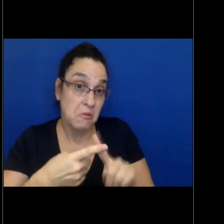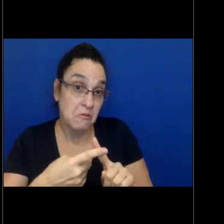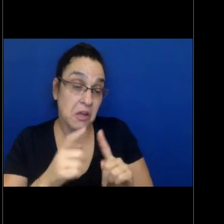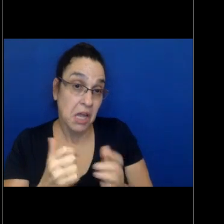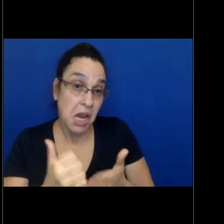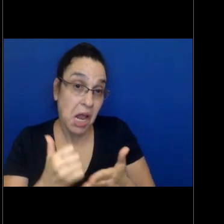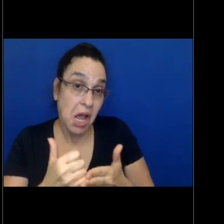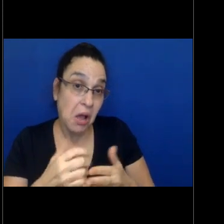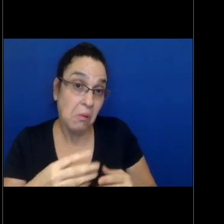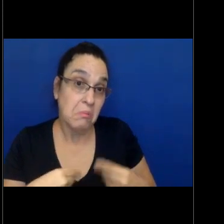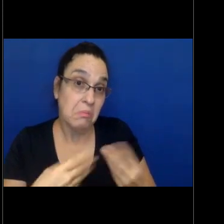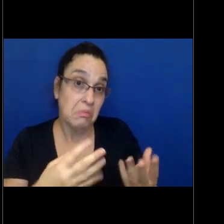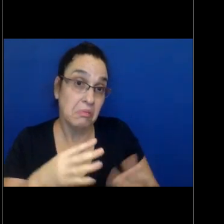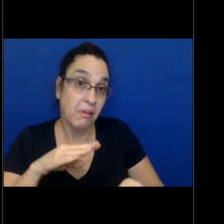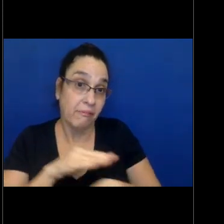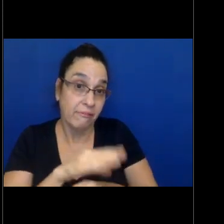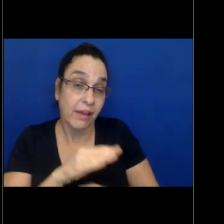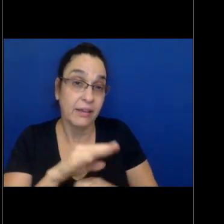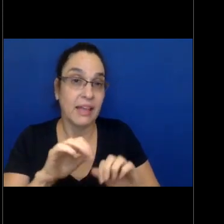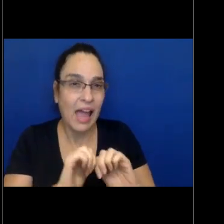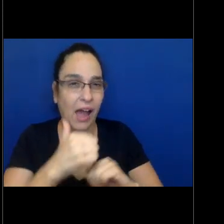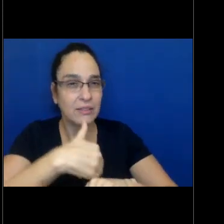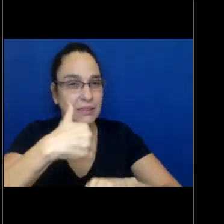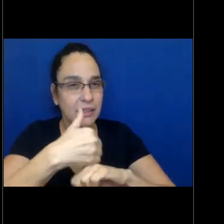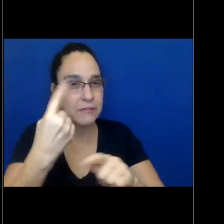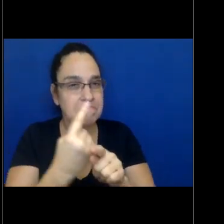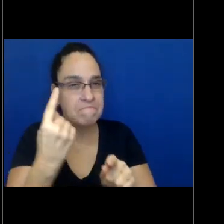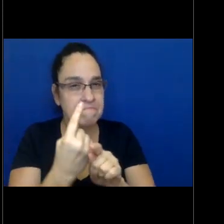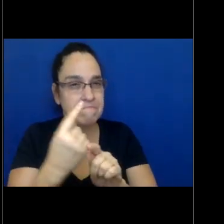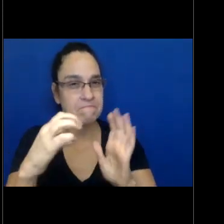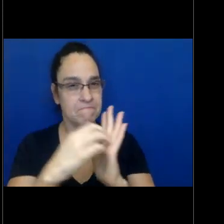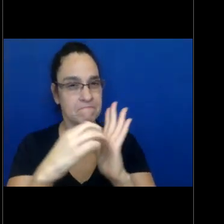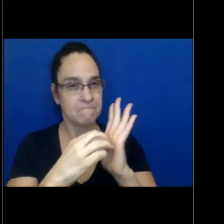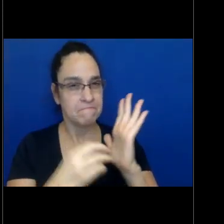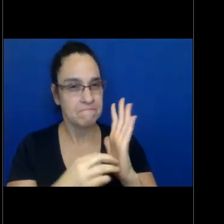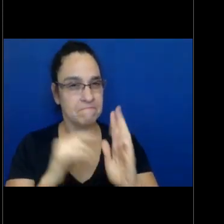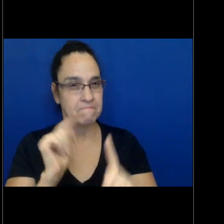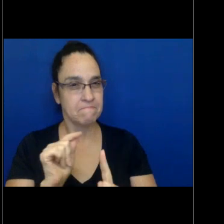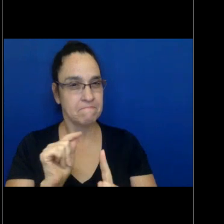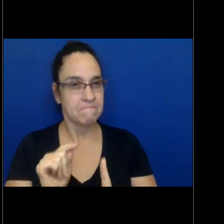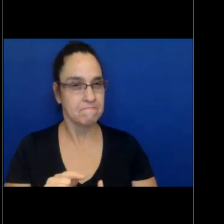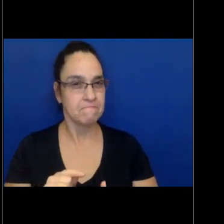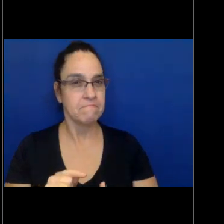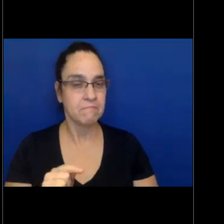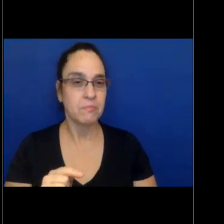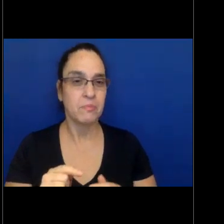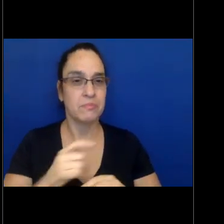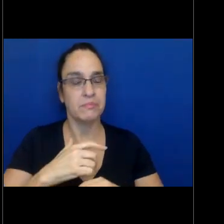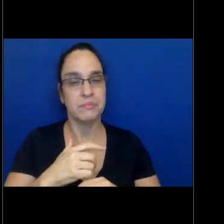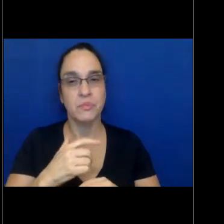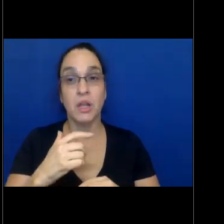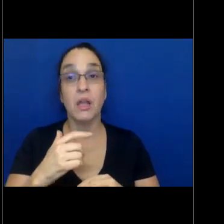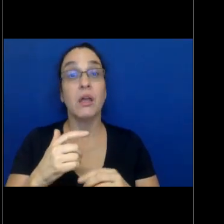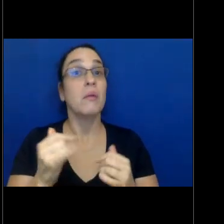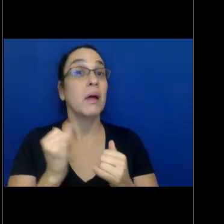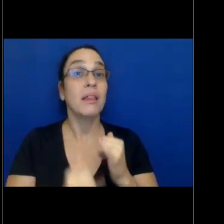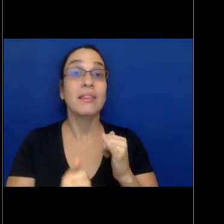argument in a most cogent way. And finally, you should try to read some good